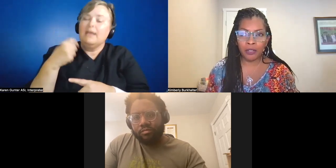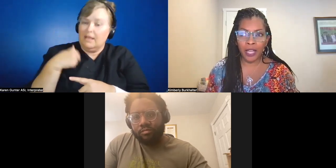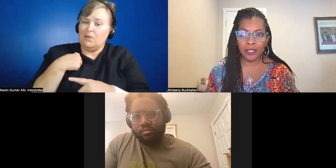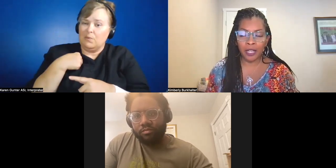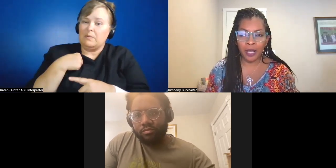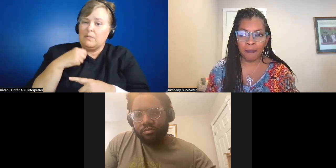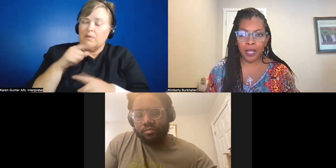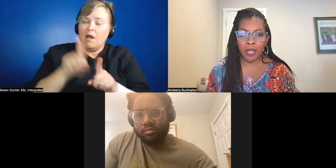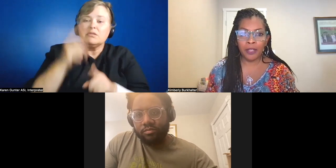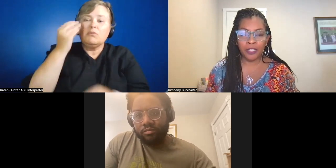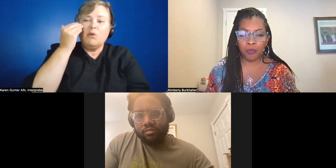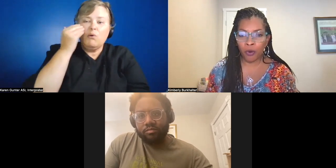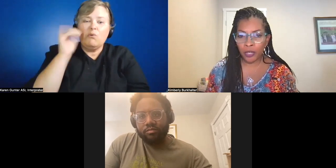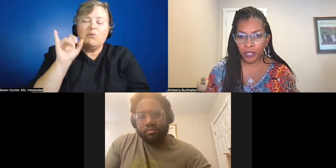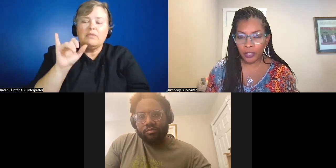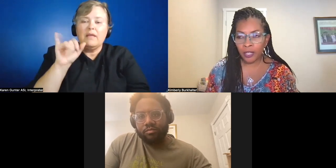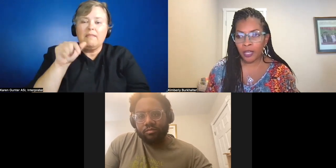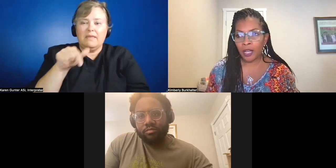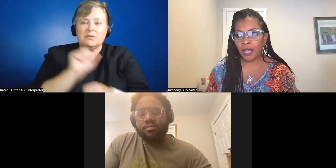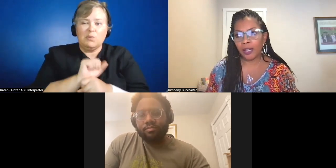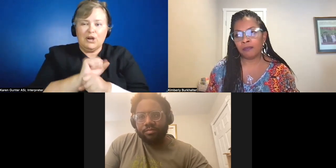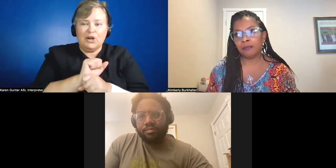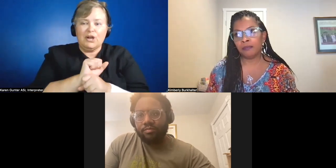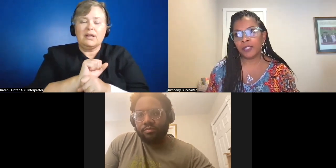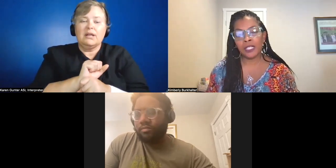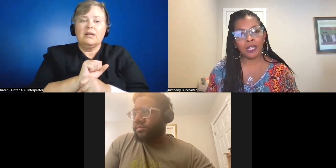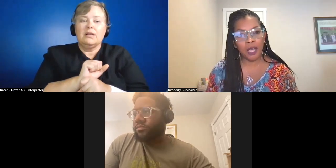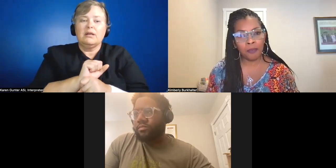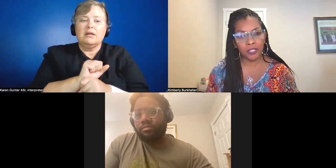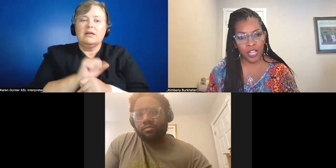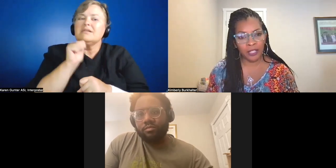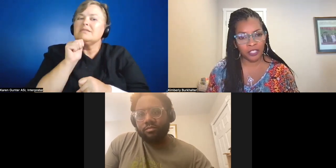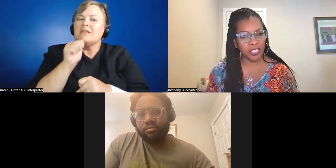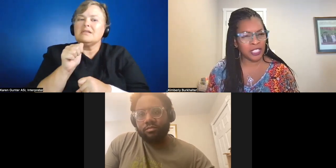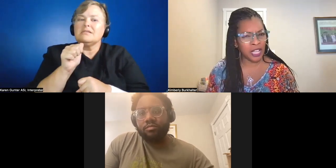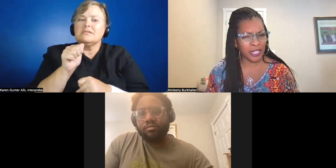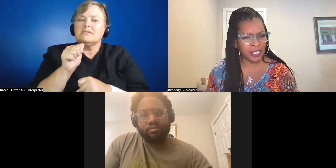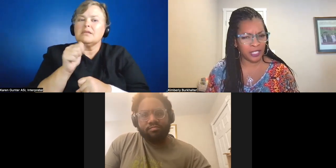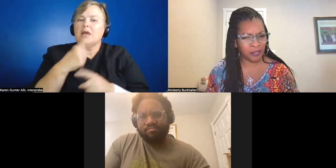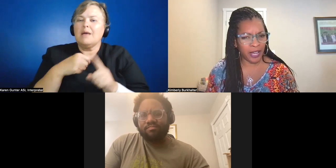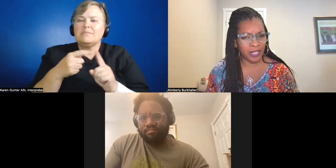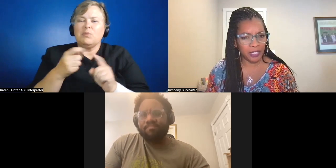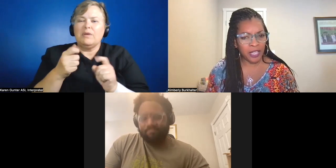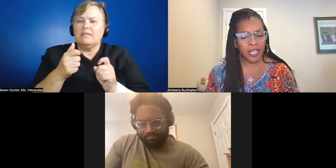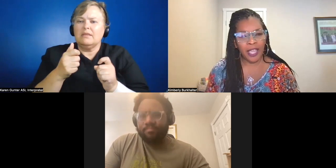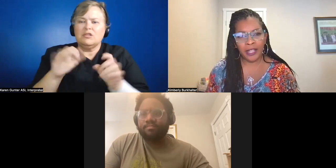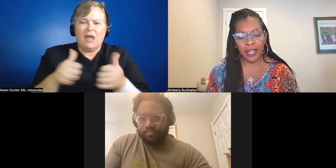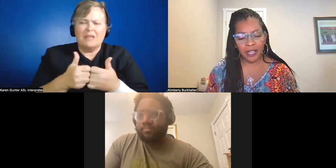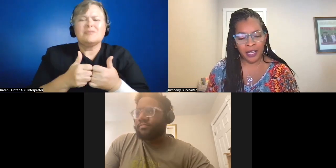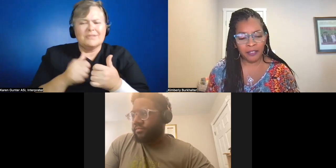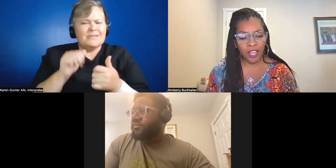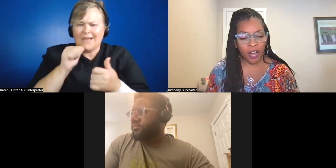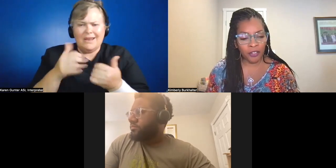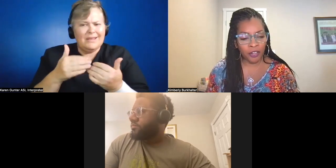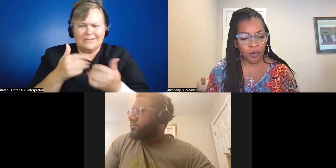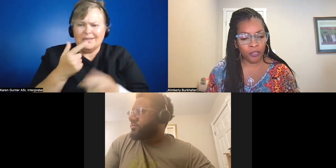know that this work doesn't come with challenges. It's not easy, right? Mm-hmm. And